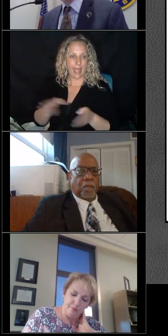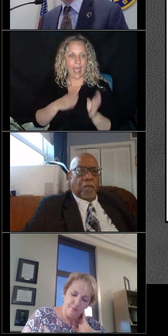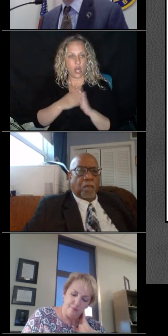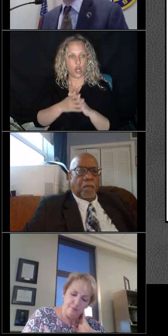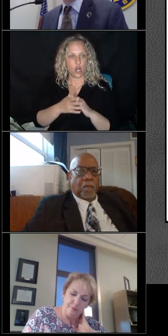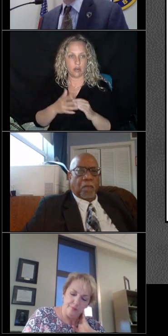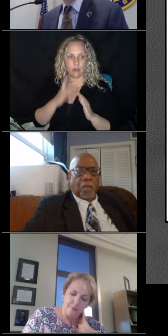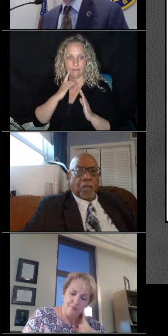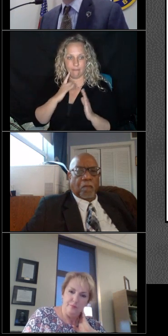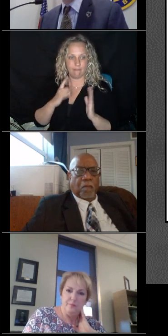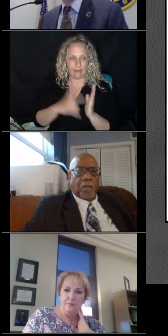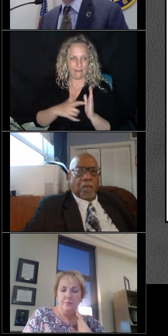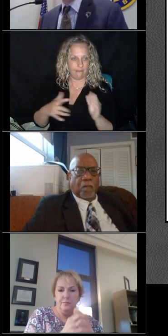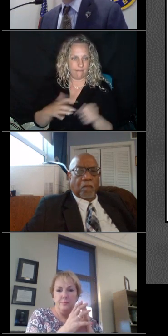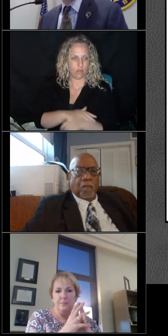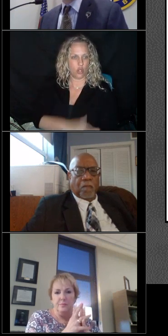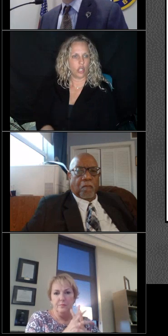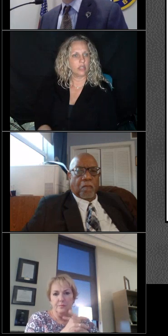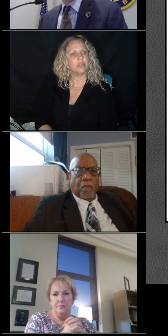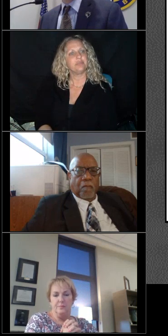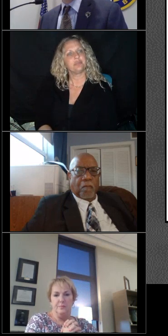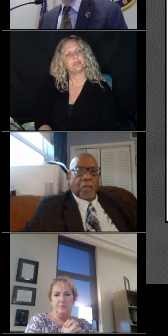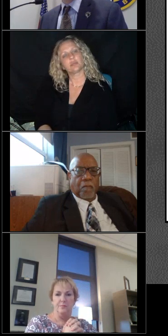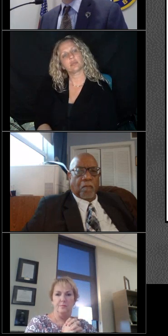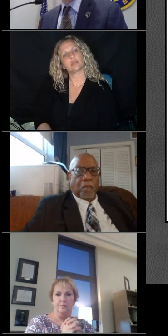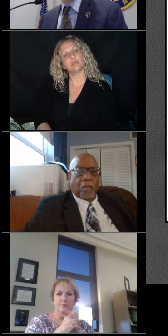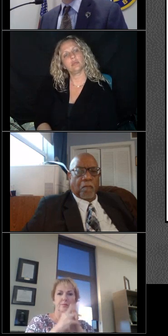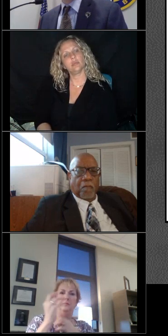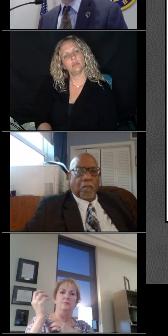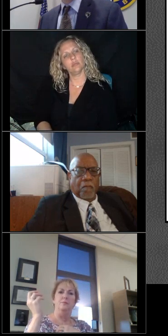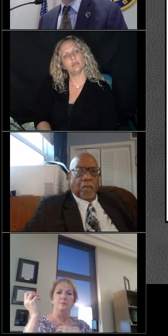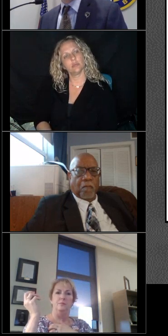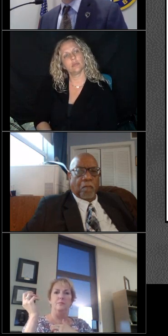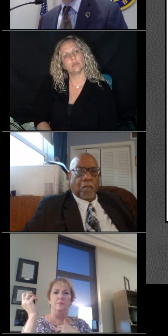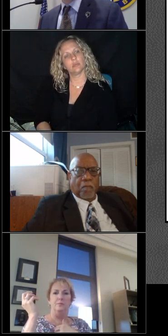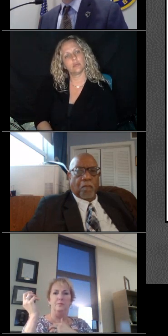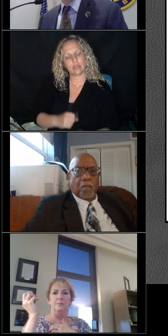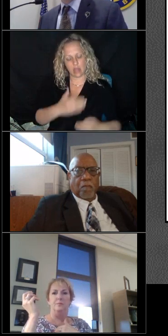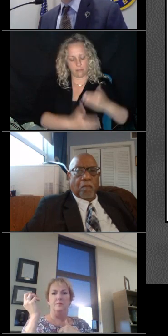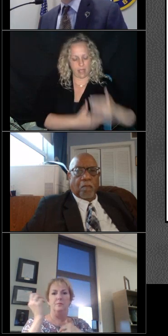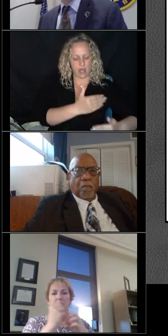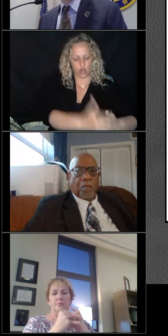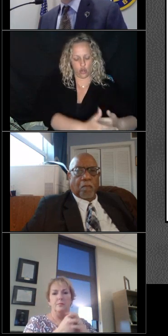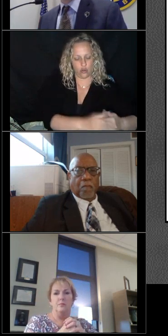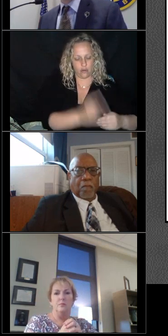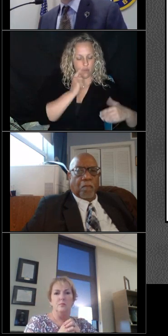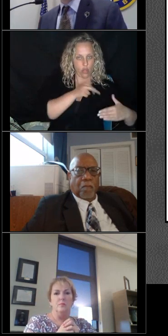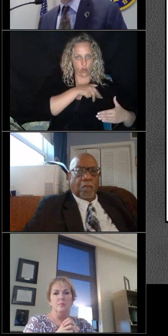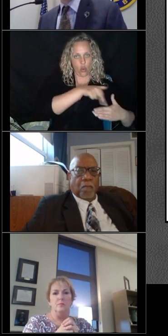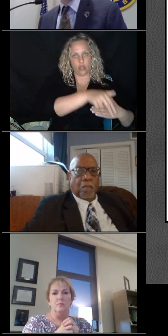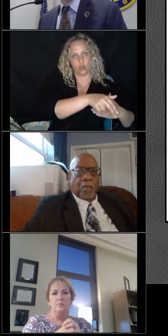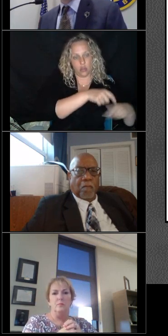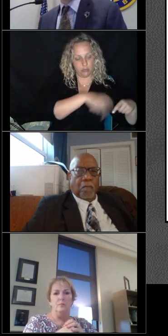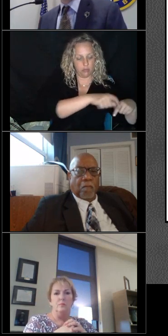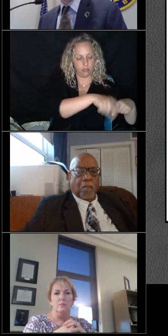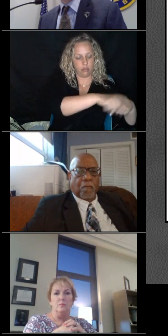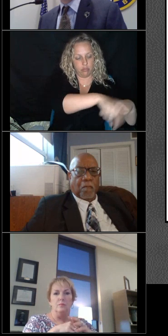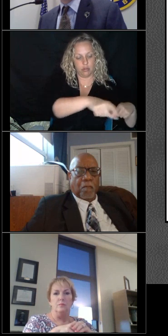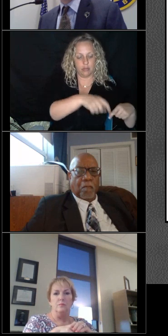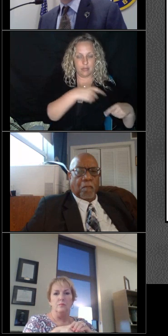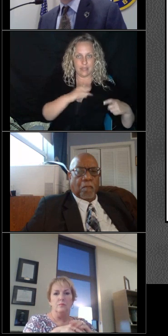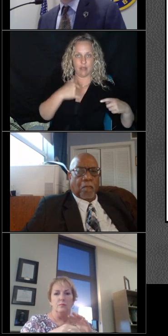fully identified, and that's what if we can move forward with that